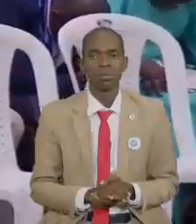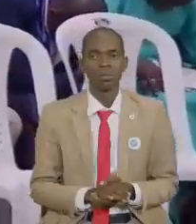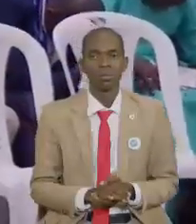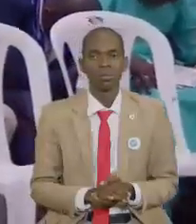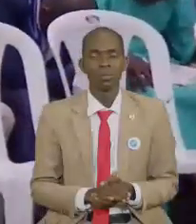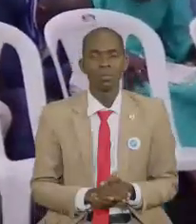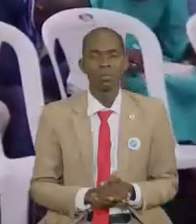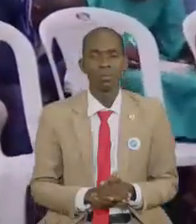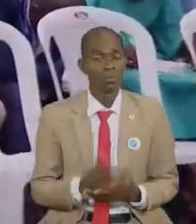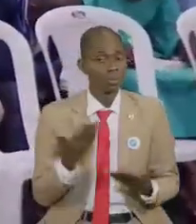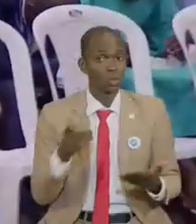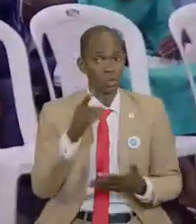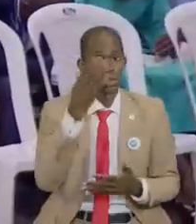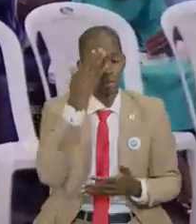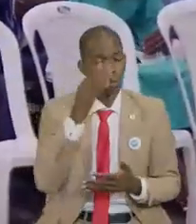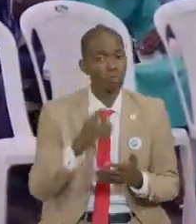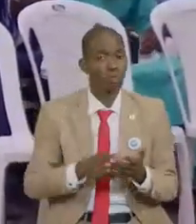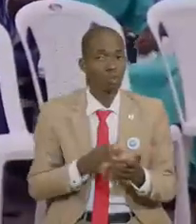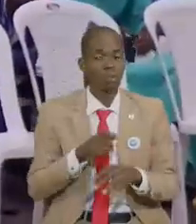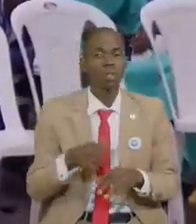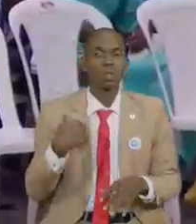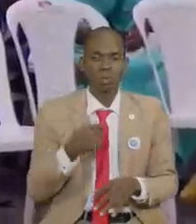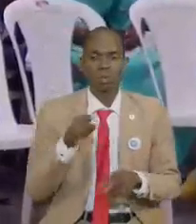Of course, you know, there are times we have to obey men.